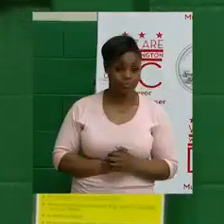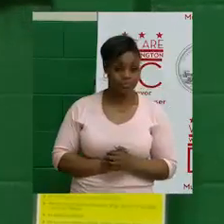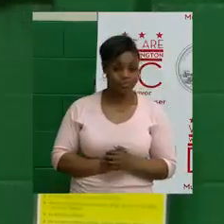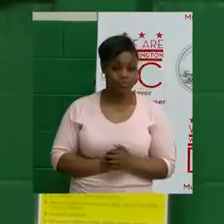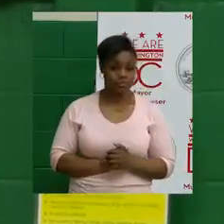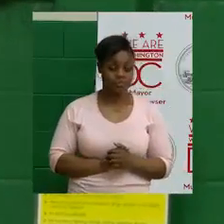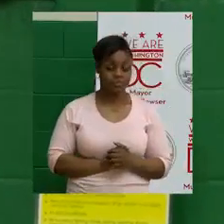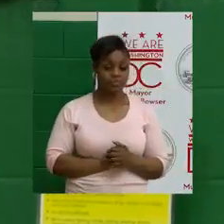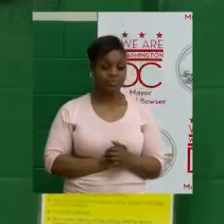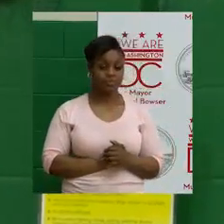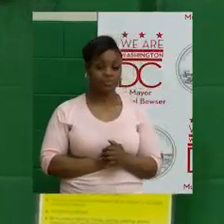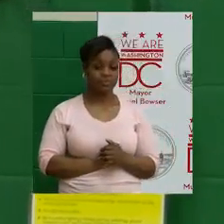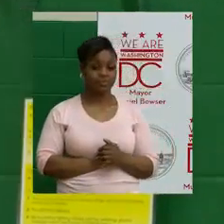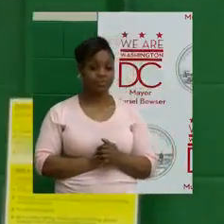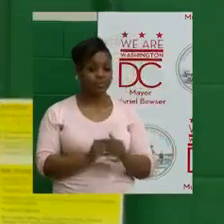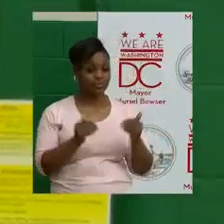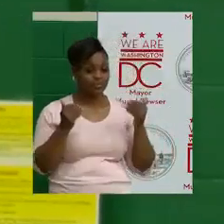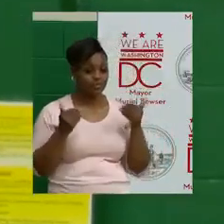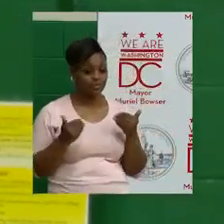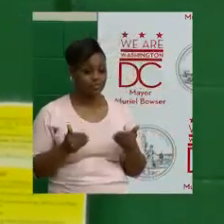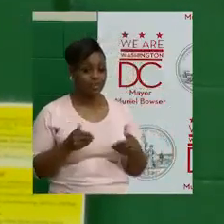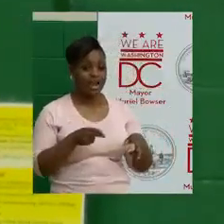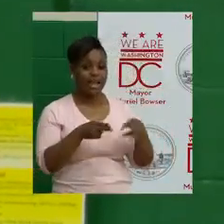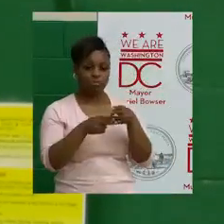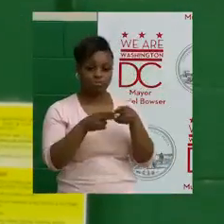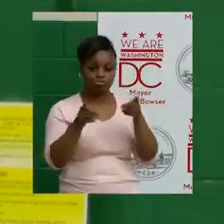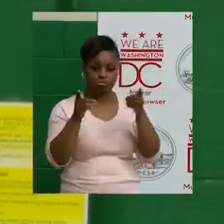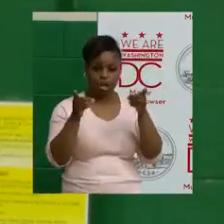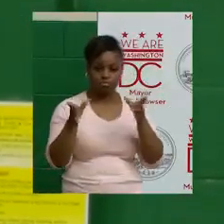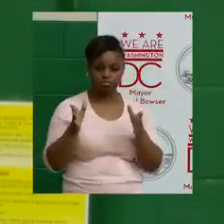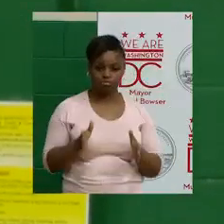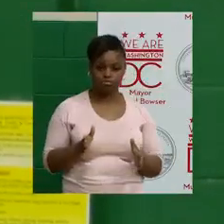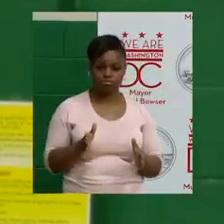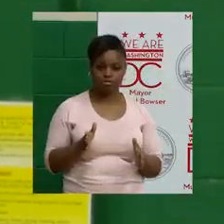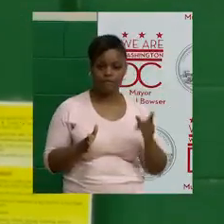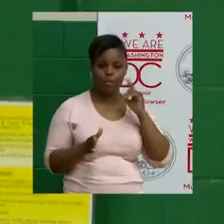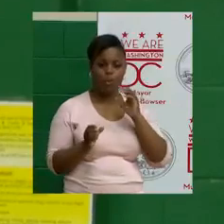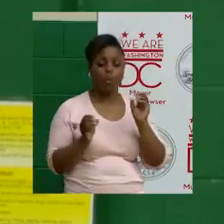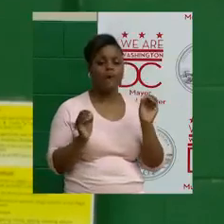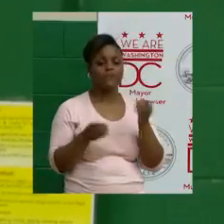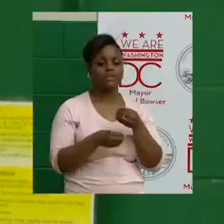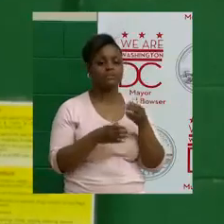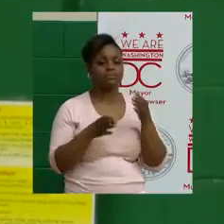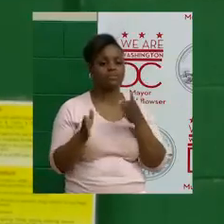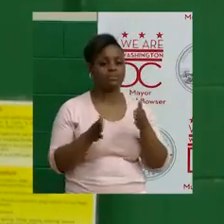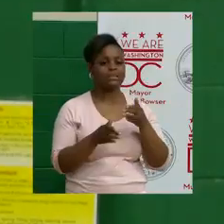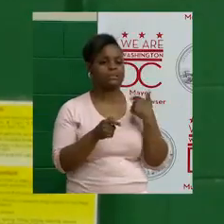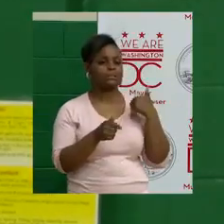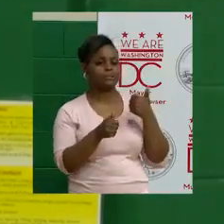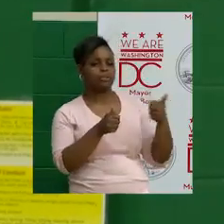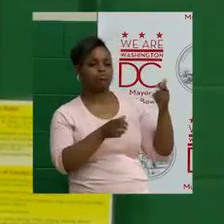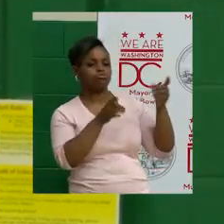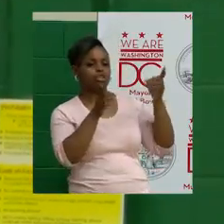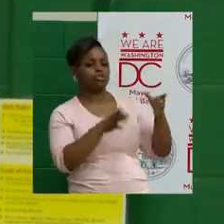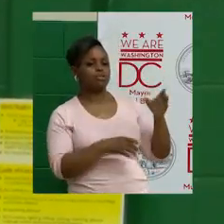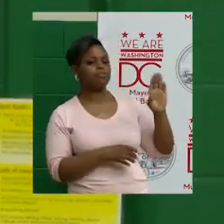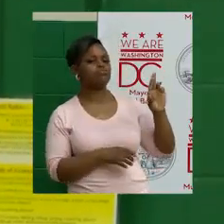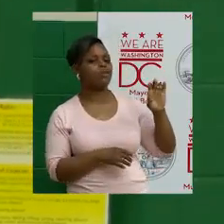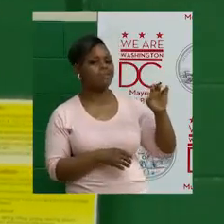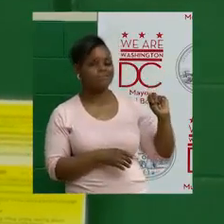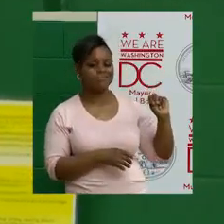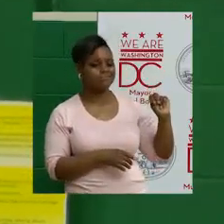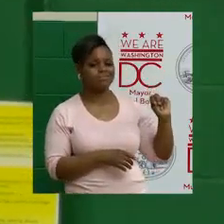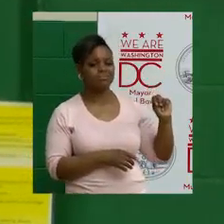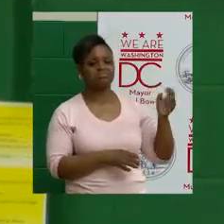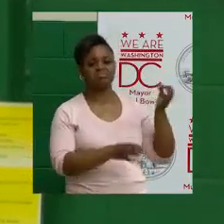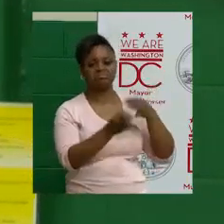Hi, I'm Andrew Trueblood, the Acting Director of the Office of Planning. I am here on behalf of Deputy Mayor Brian Kenner, who is actually out on